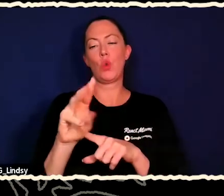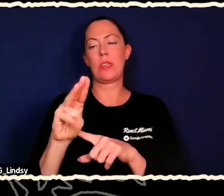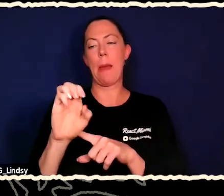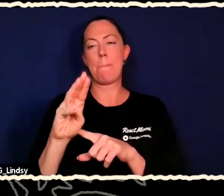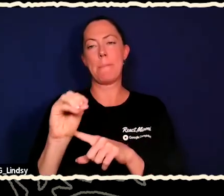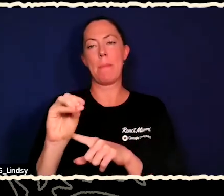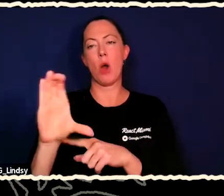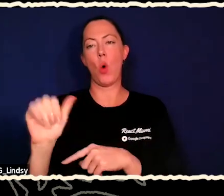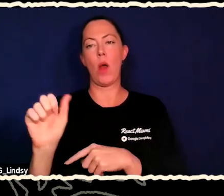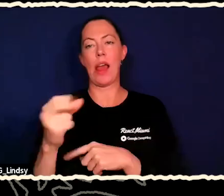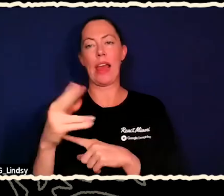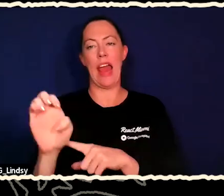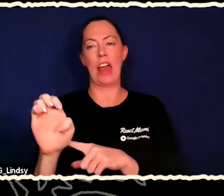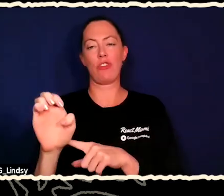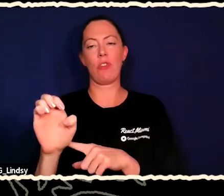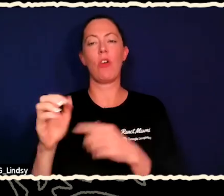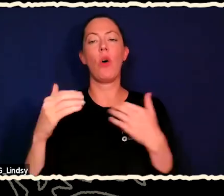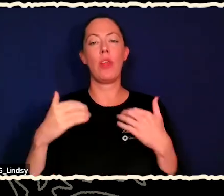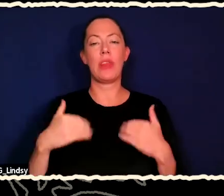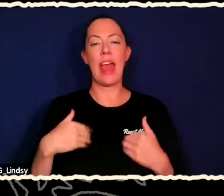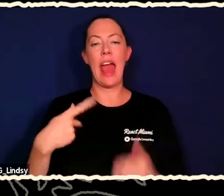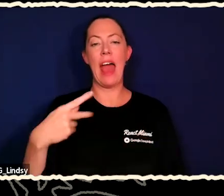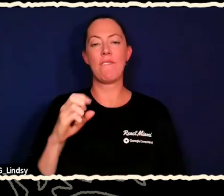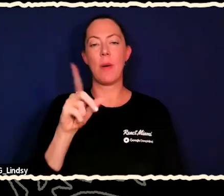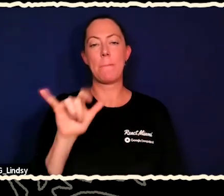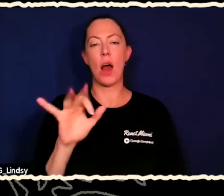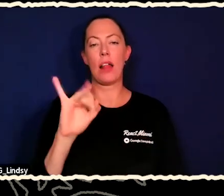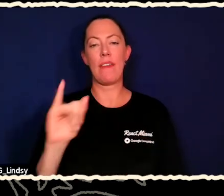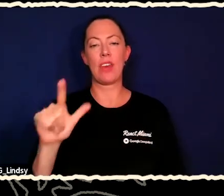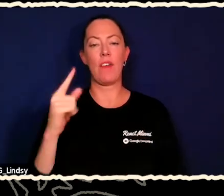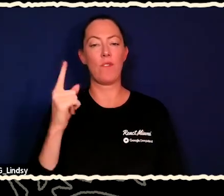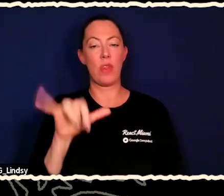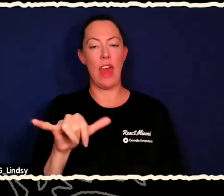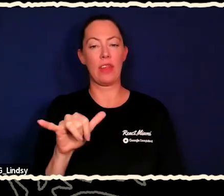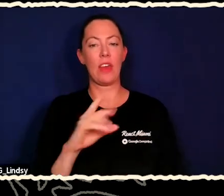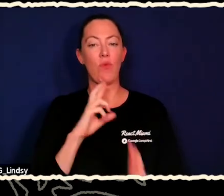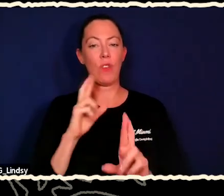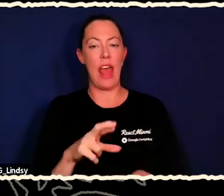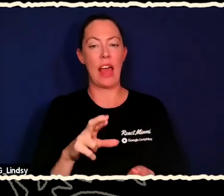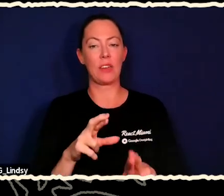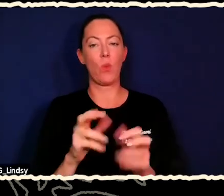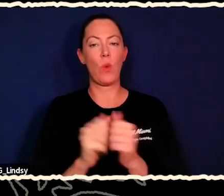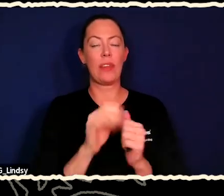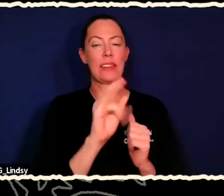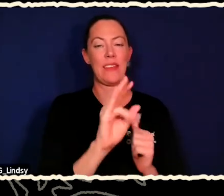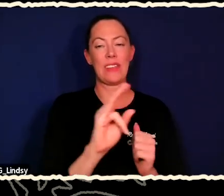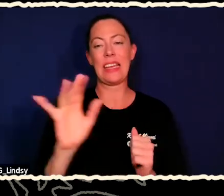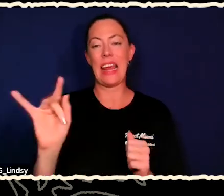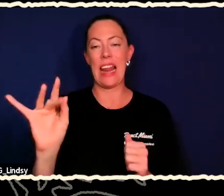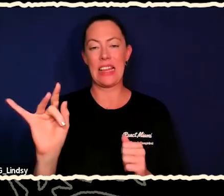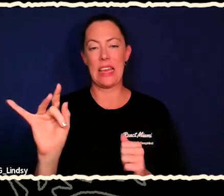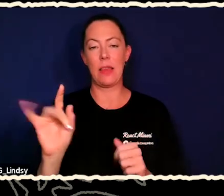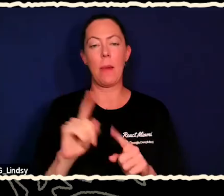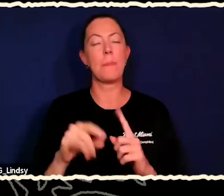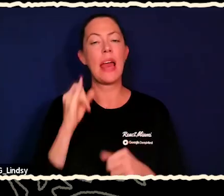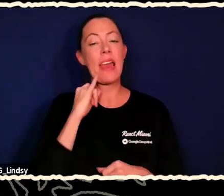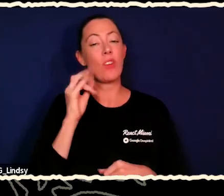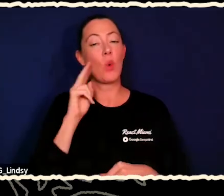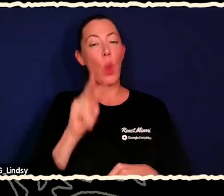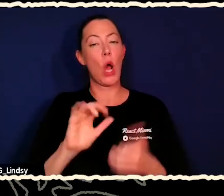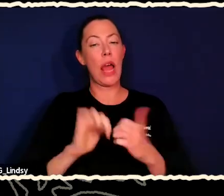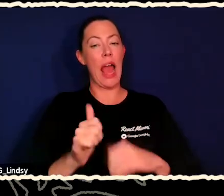actually have a polyfill for it that works with React 17 and 18 as well. And if you look at the implementation, all it's actually